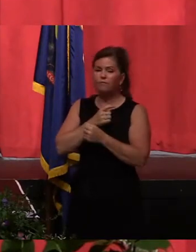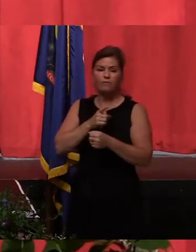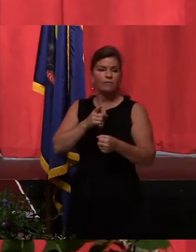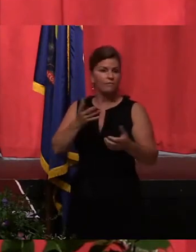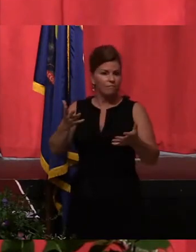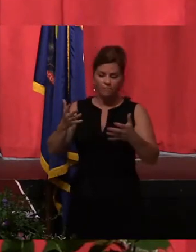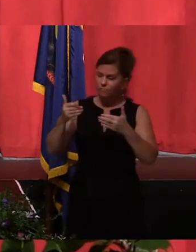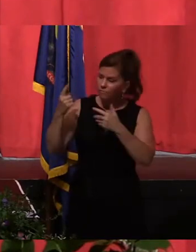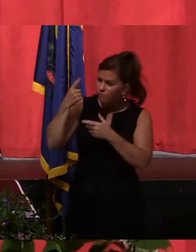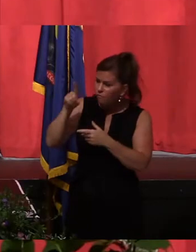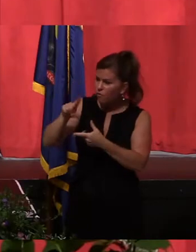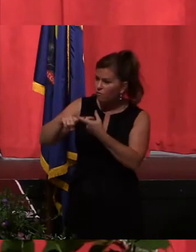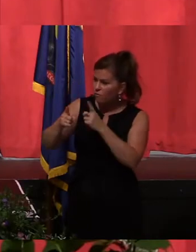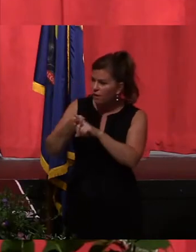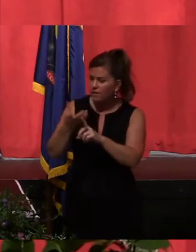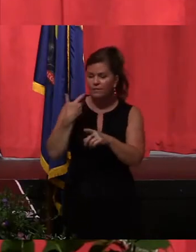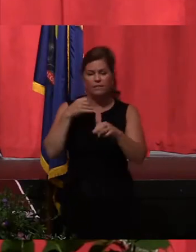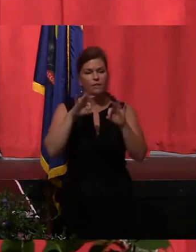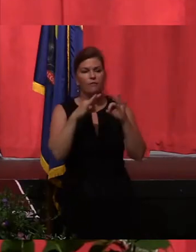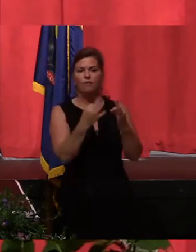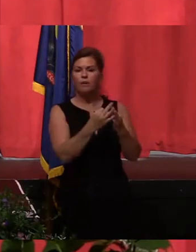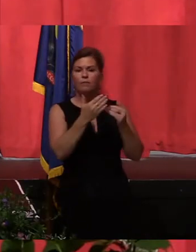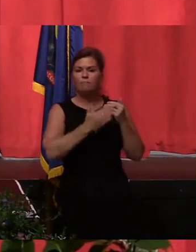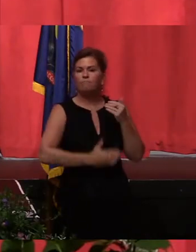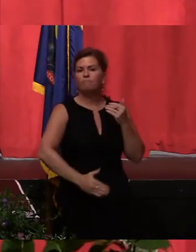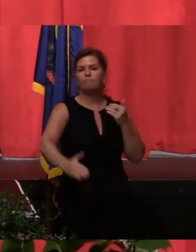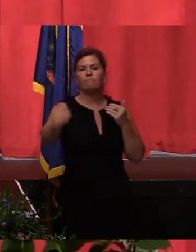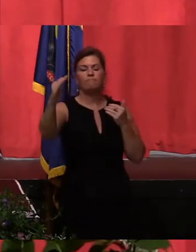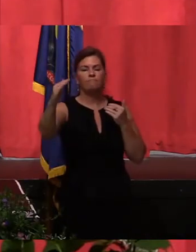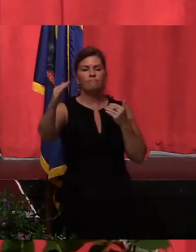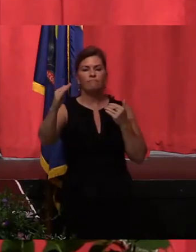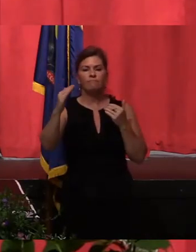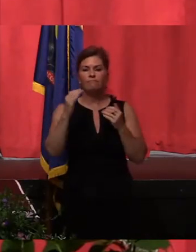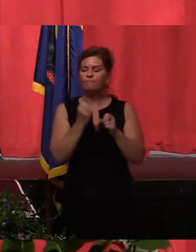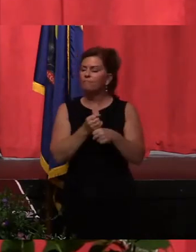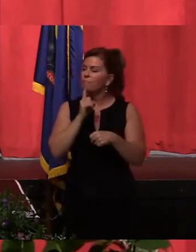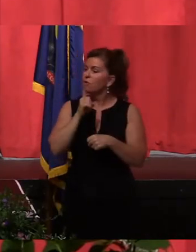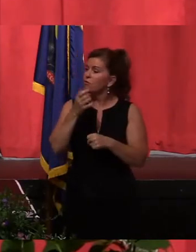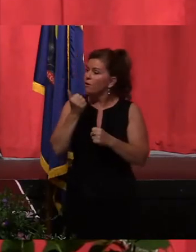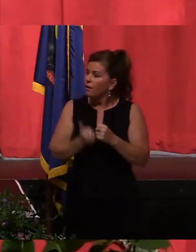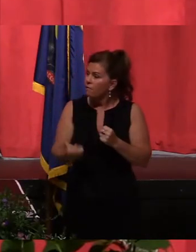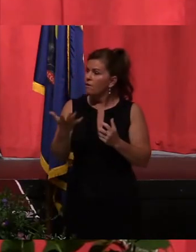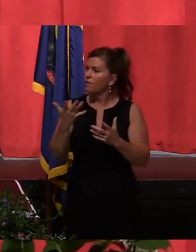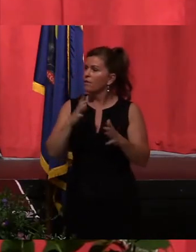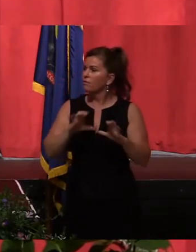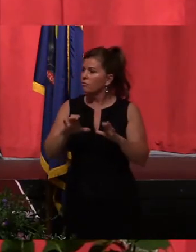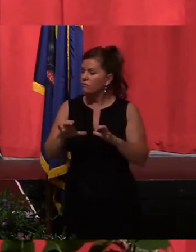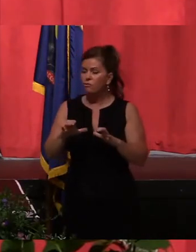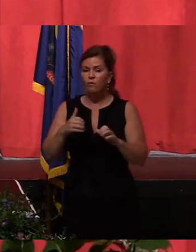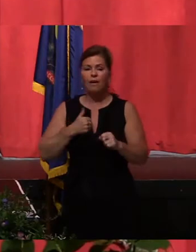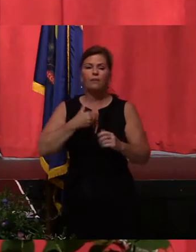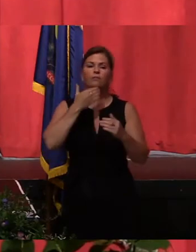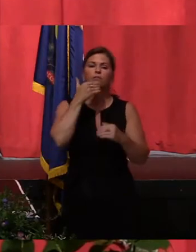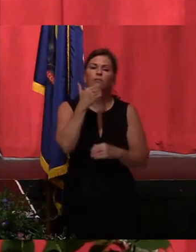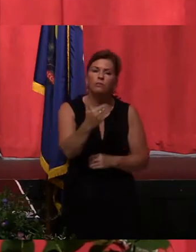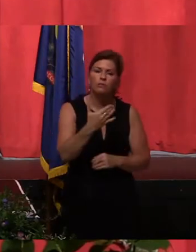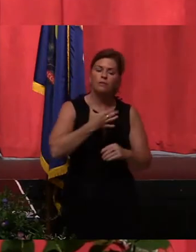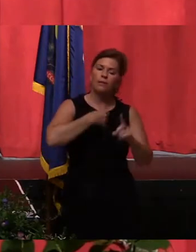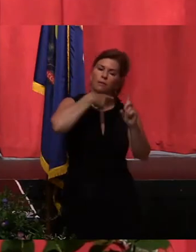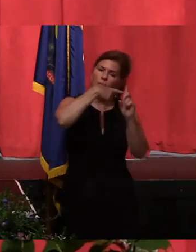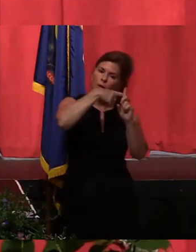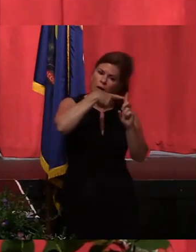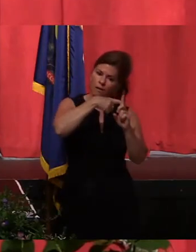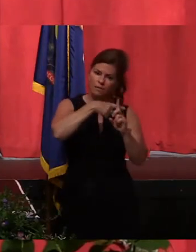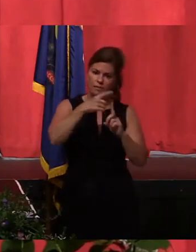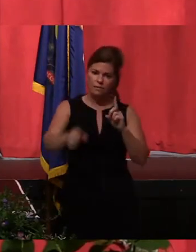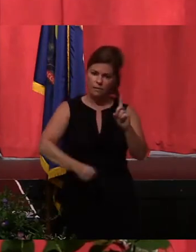and into the future. Be sure that everything you do in this world has a good and positive lasting